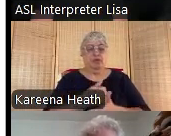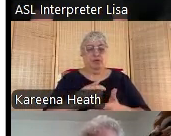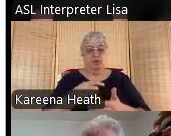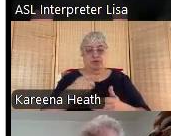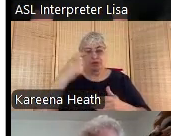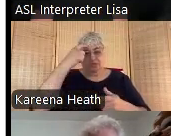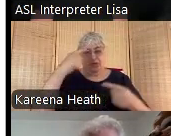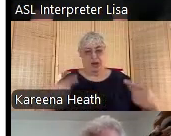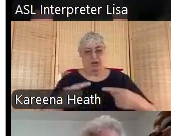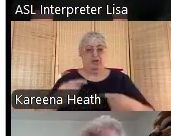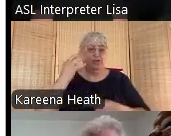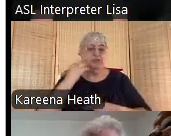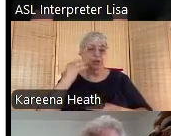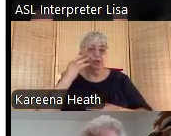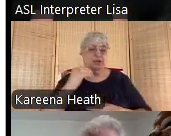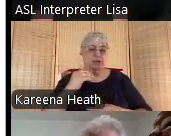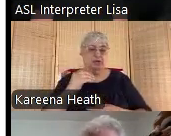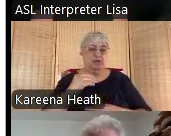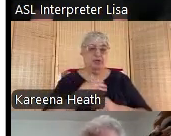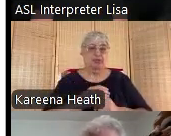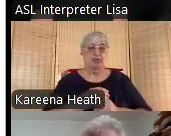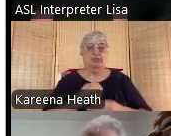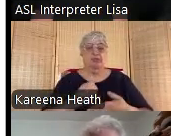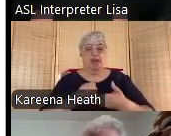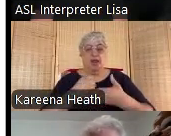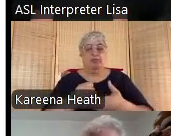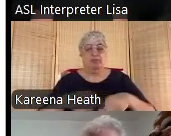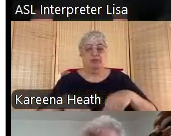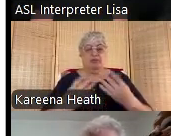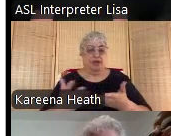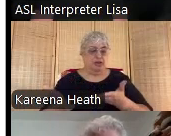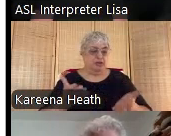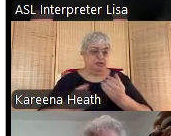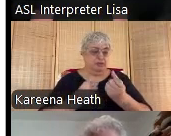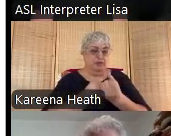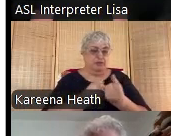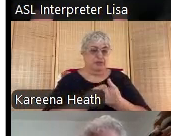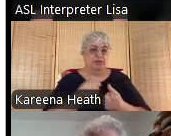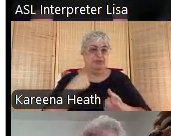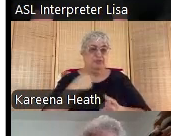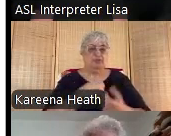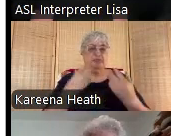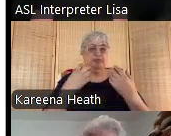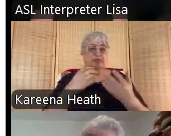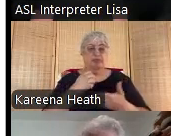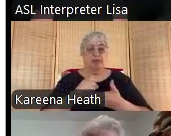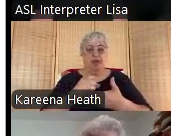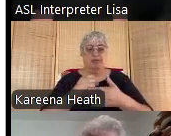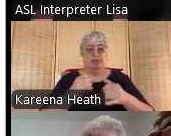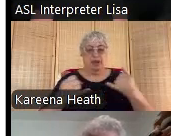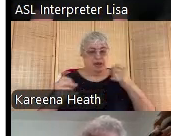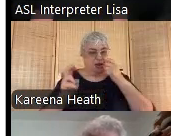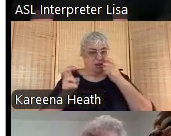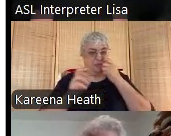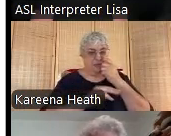experience, and you know, to sort of help them and provide some support for them. We have our helpline, which is a Monday